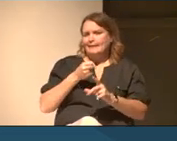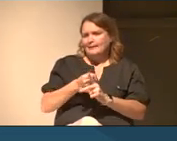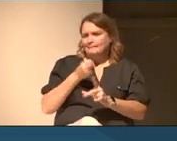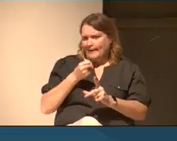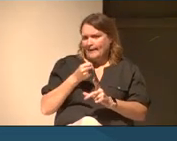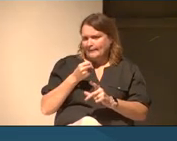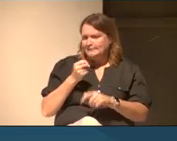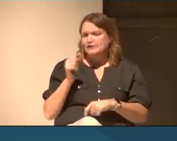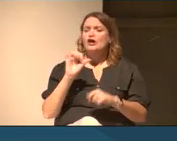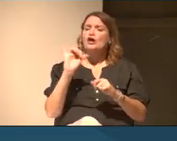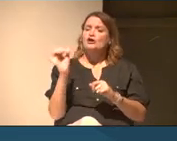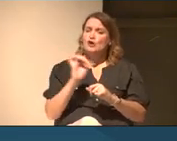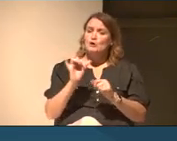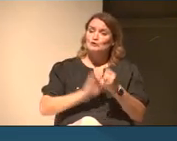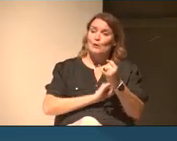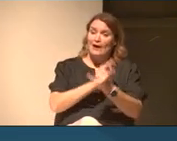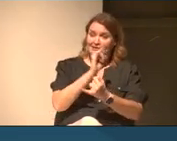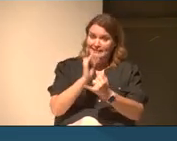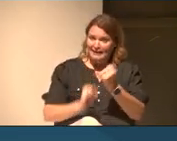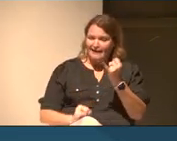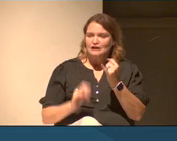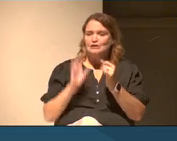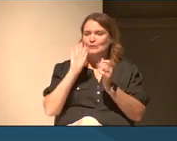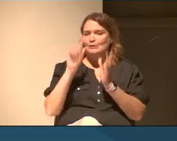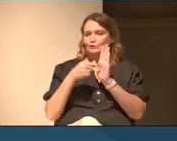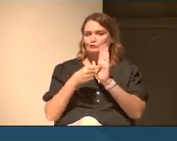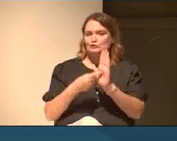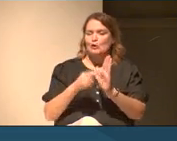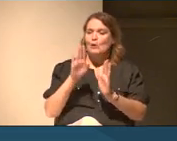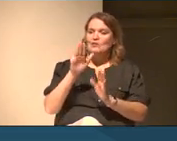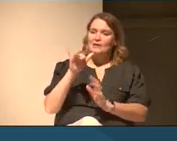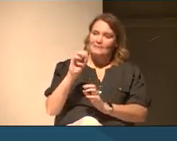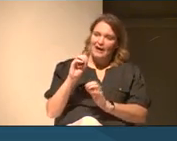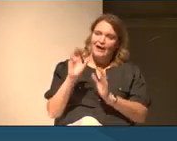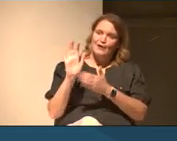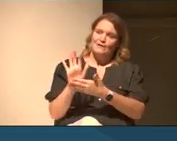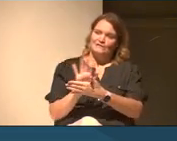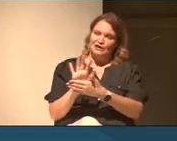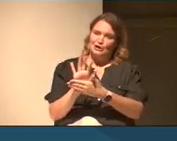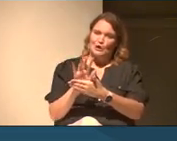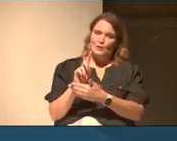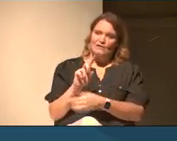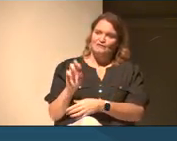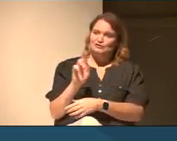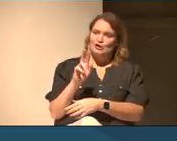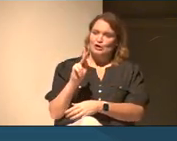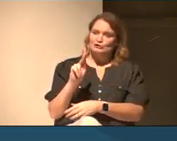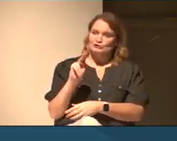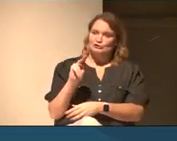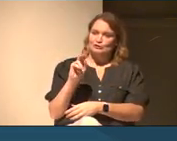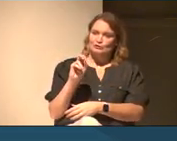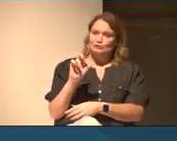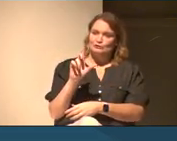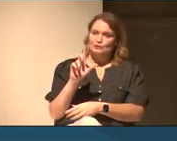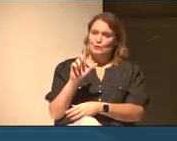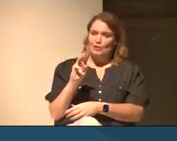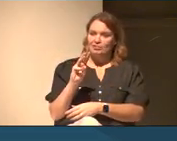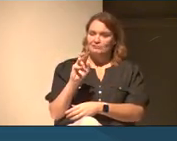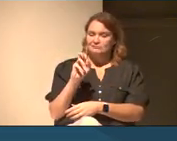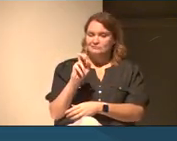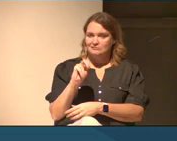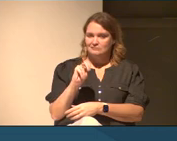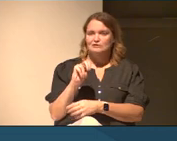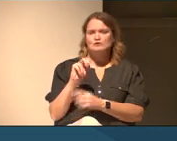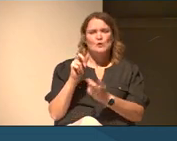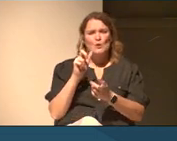And hopefully at the end, we often will show the biographical video of Dr. Knowlton, because they'll say, like, you know, who's this person narrating? You know, it's all about her